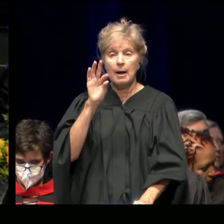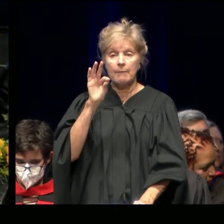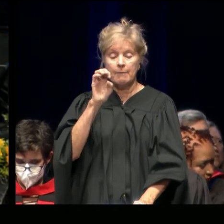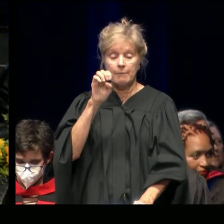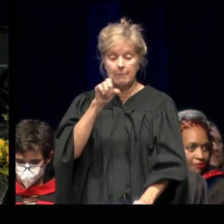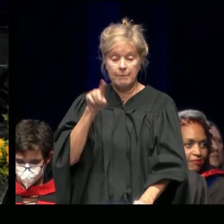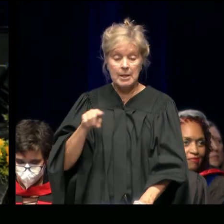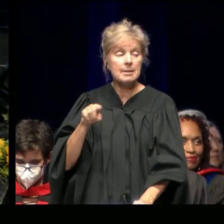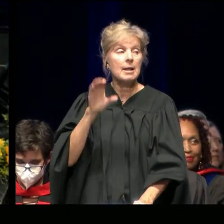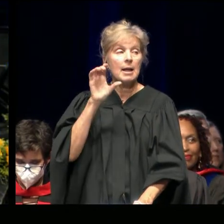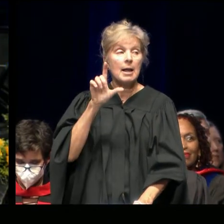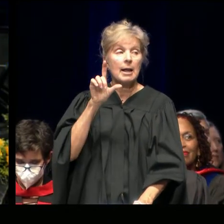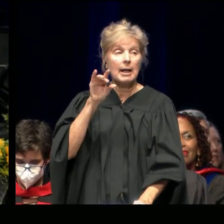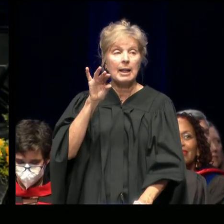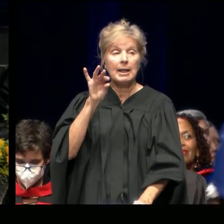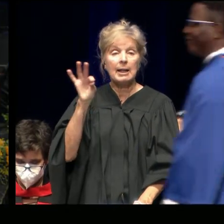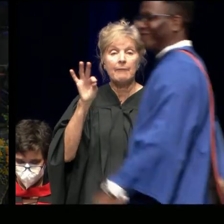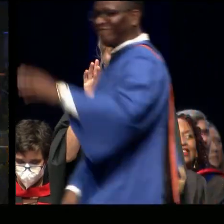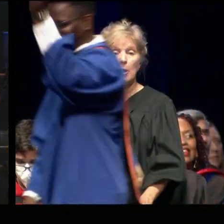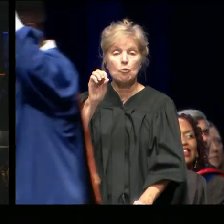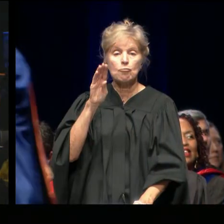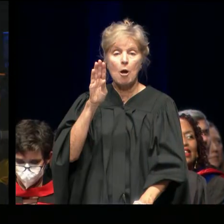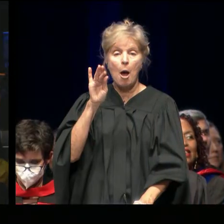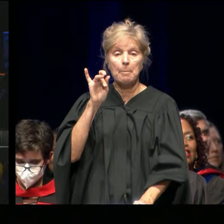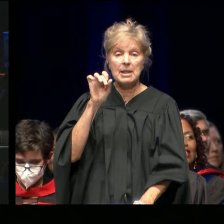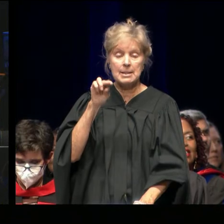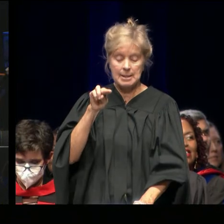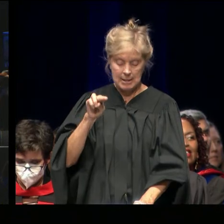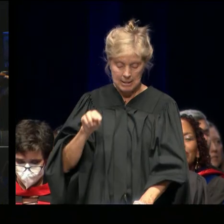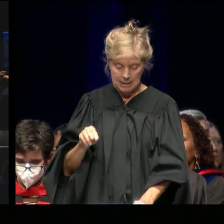Cliff Robinson.